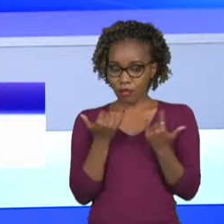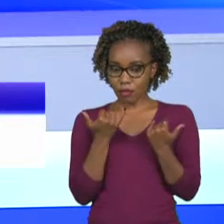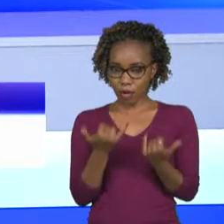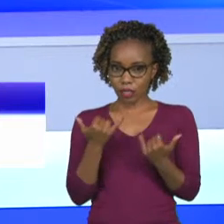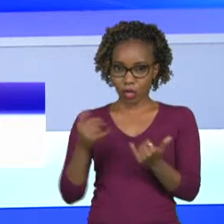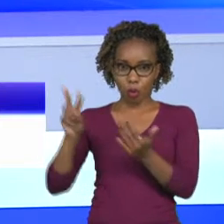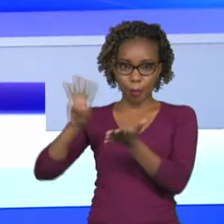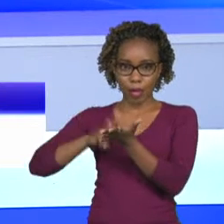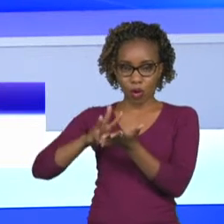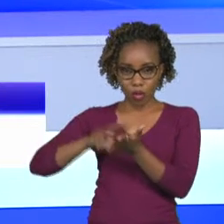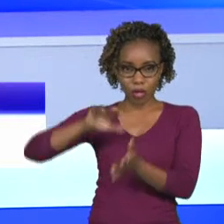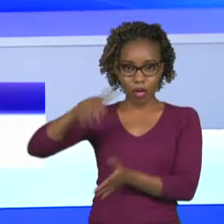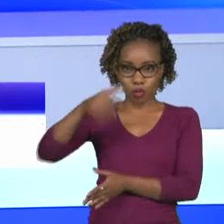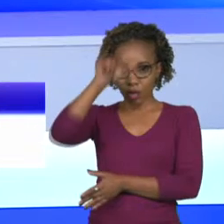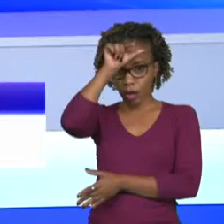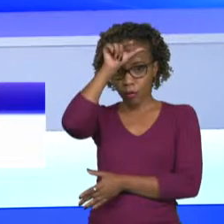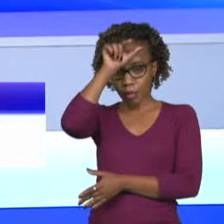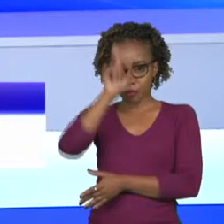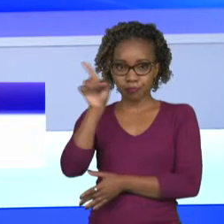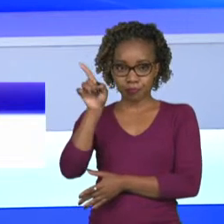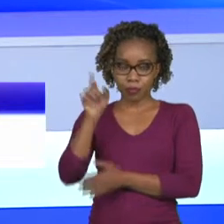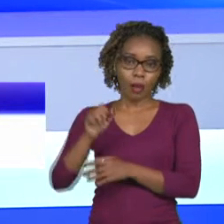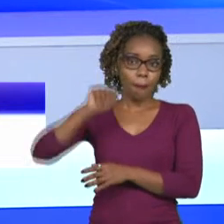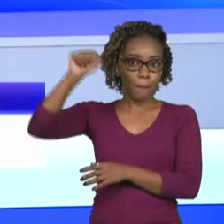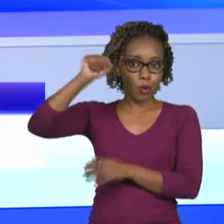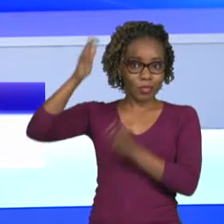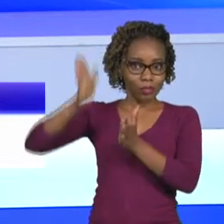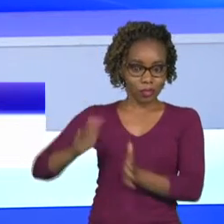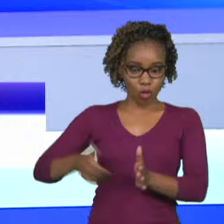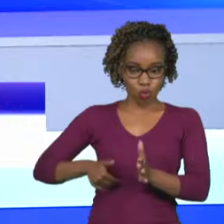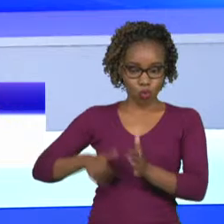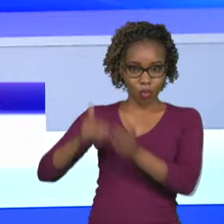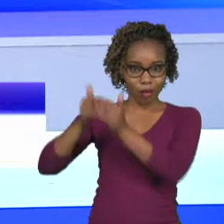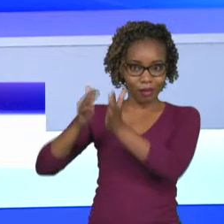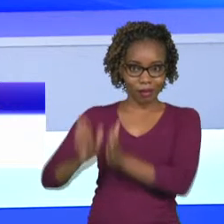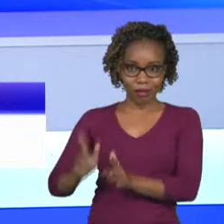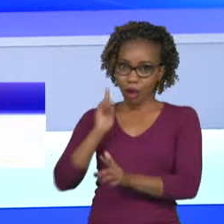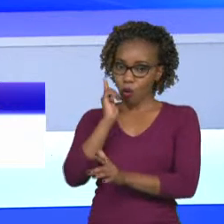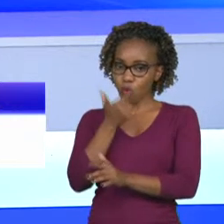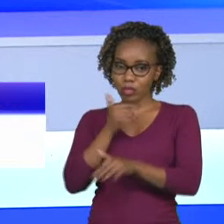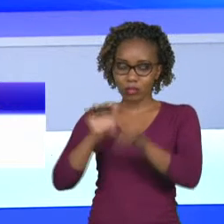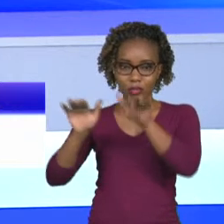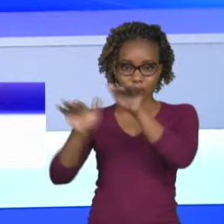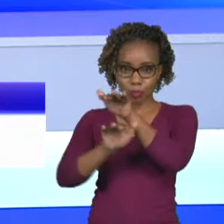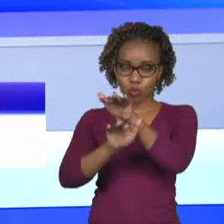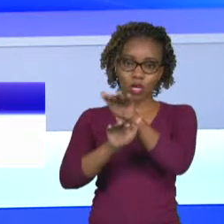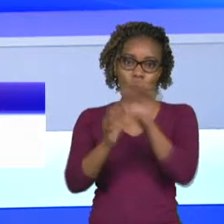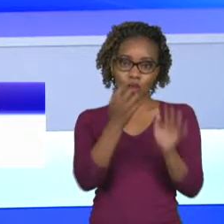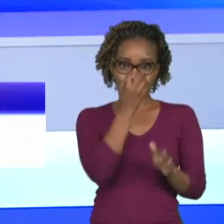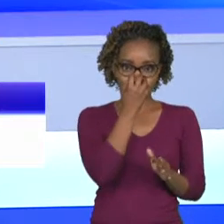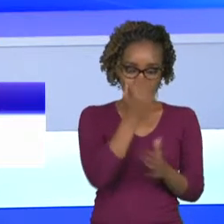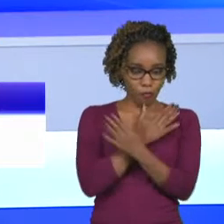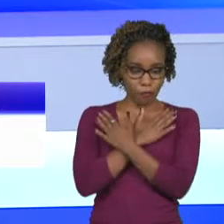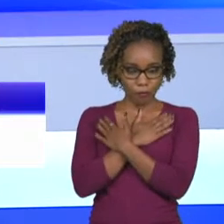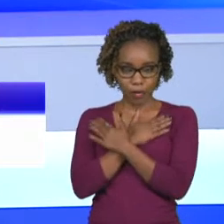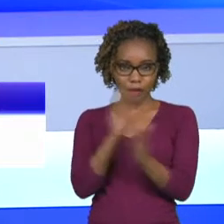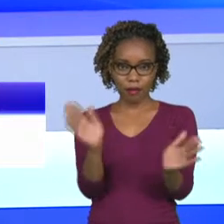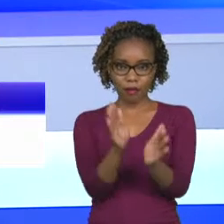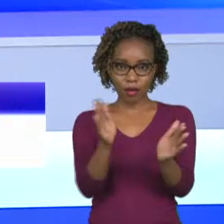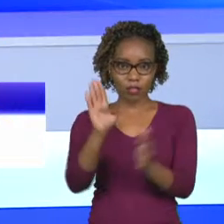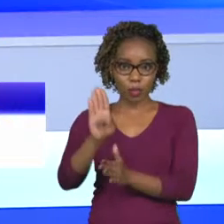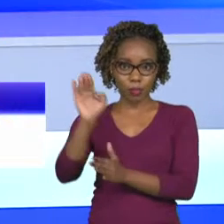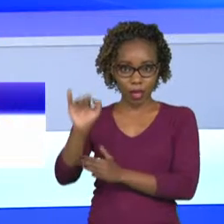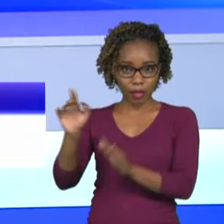Migori County government. Zach Babere, a politician and youth leader who is also Deputy President William Ruto's ally, has urged the